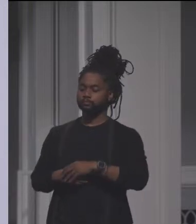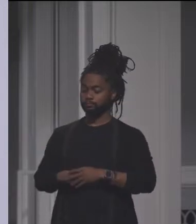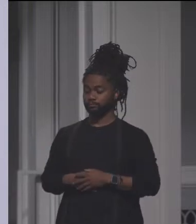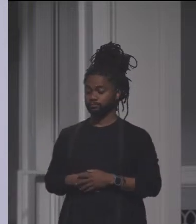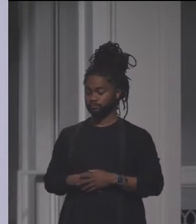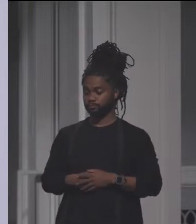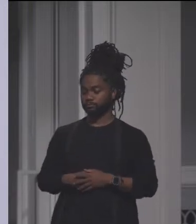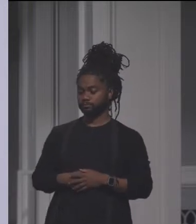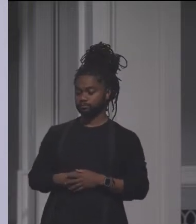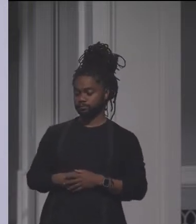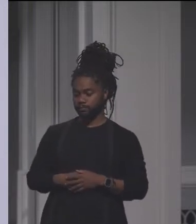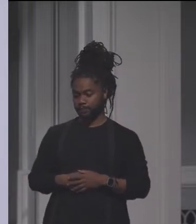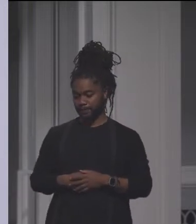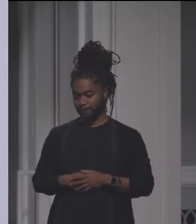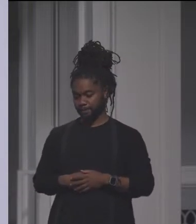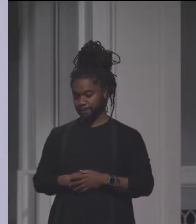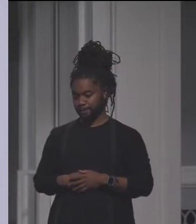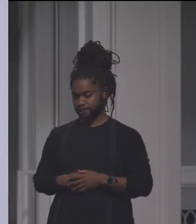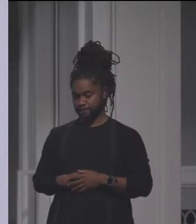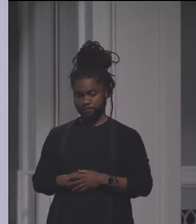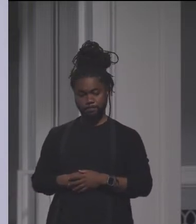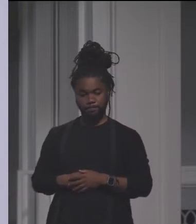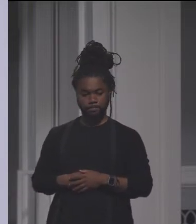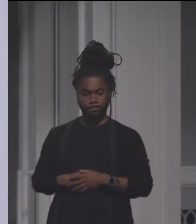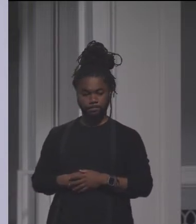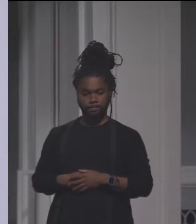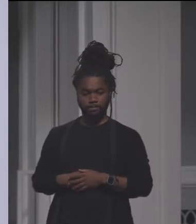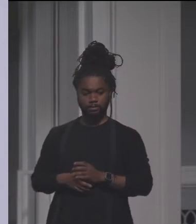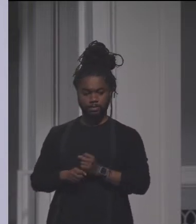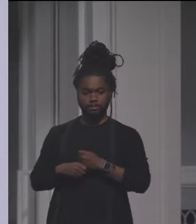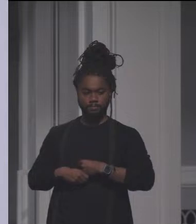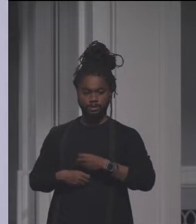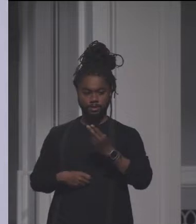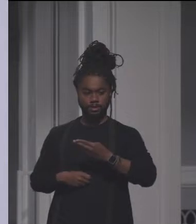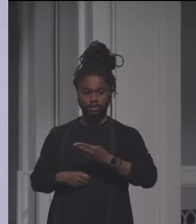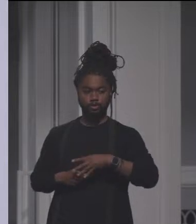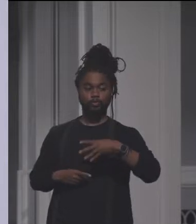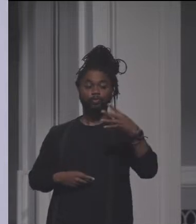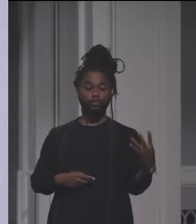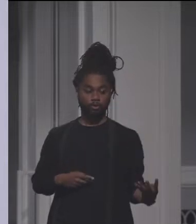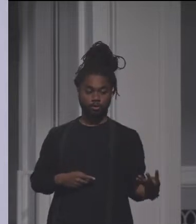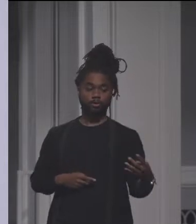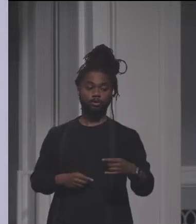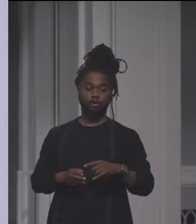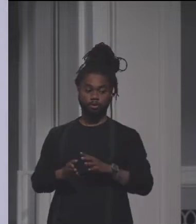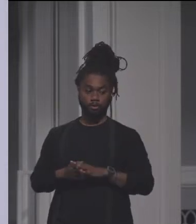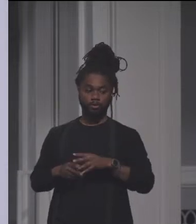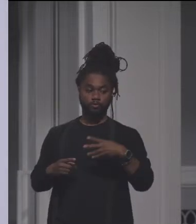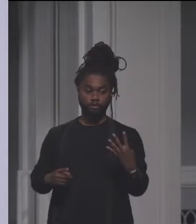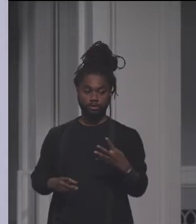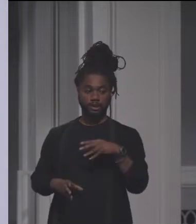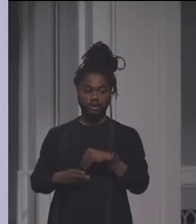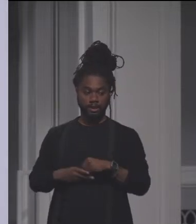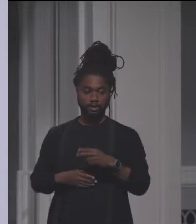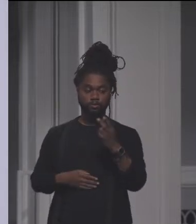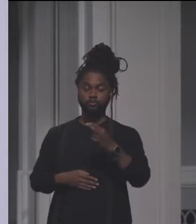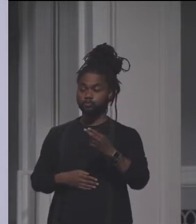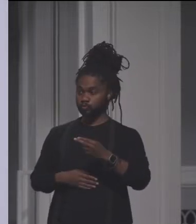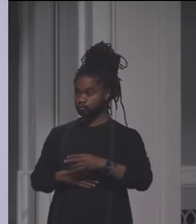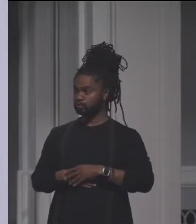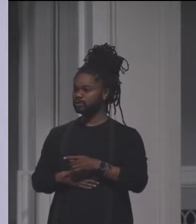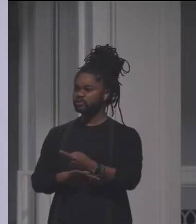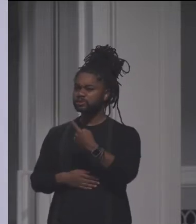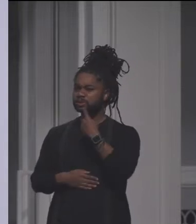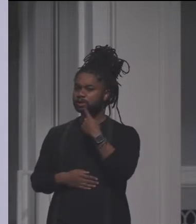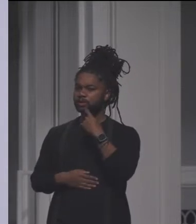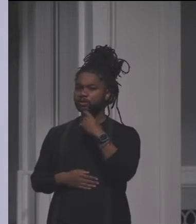can queer history or bring out the queer in history. And in your author's notes in Spear, you say that you refuse